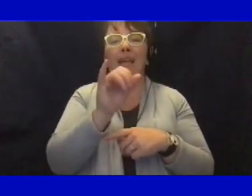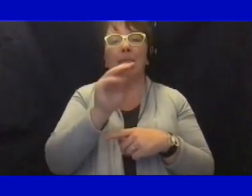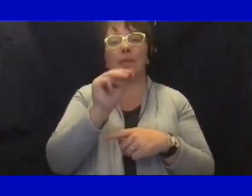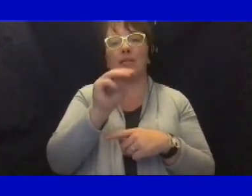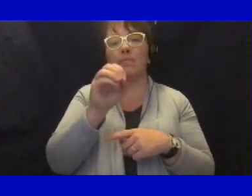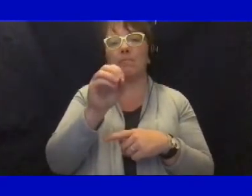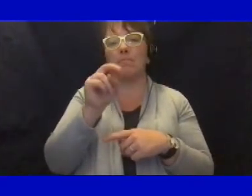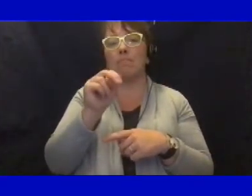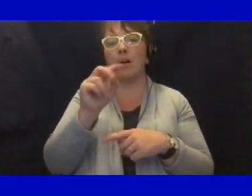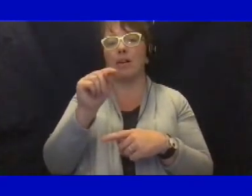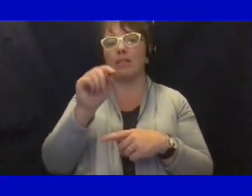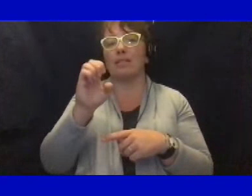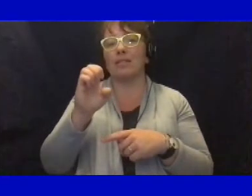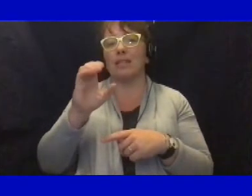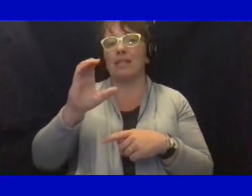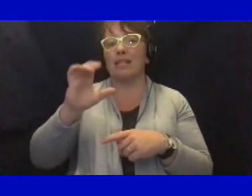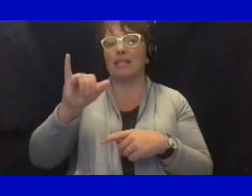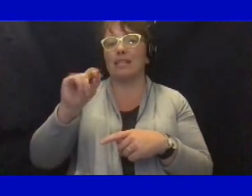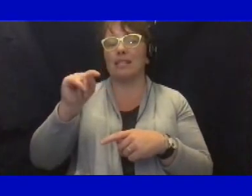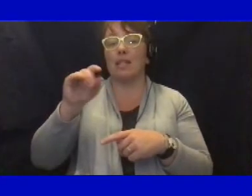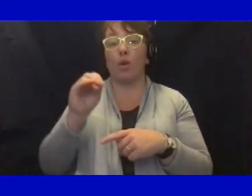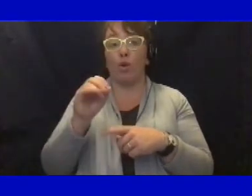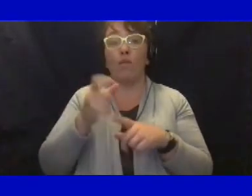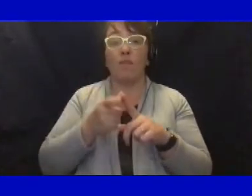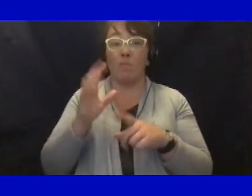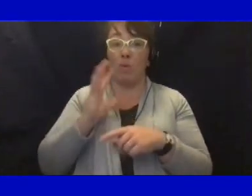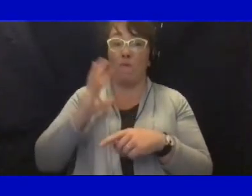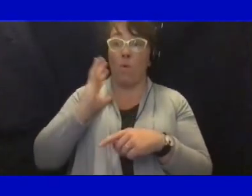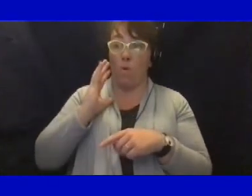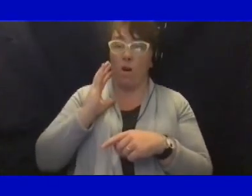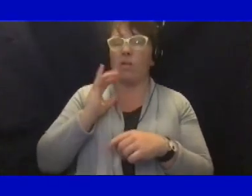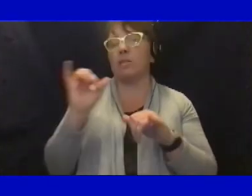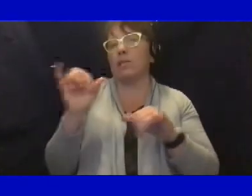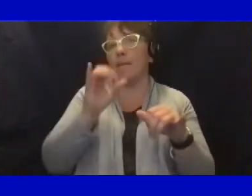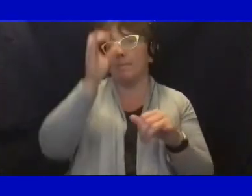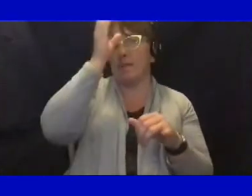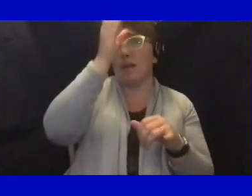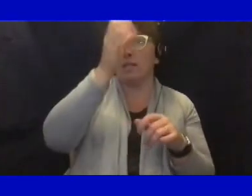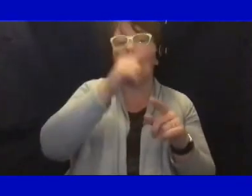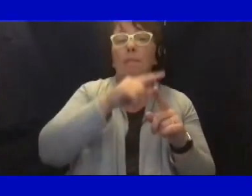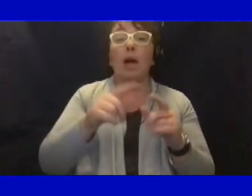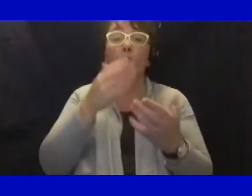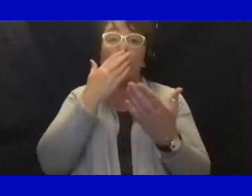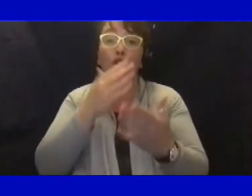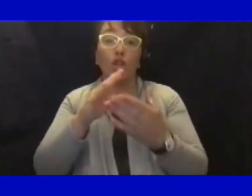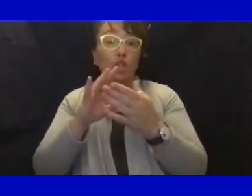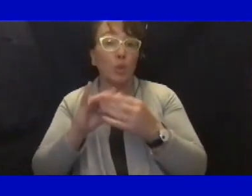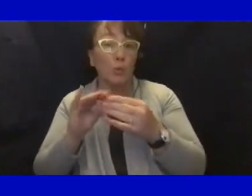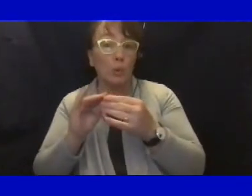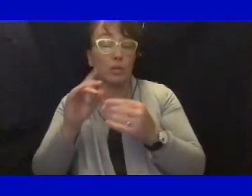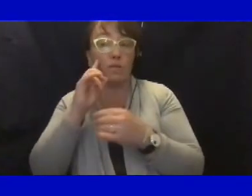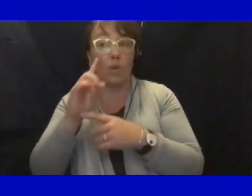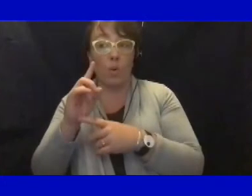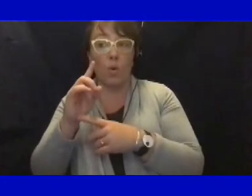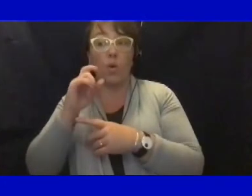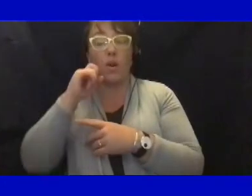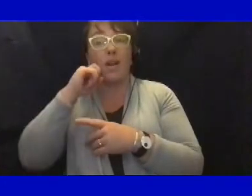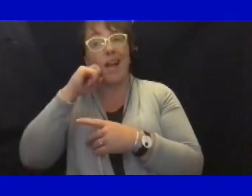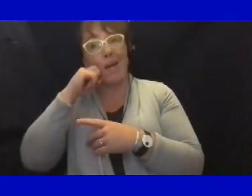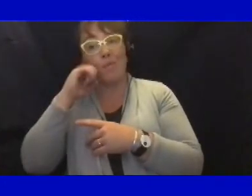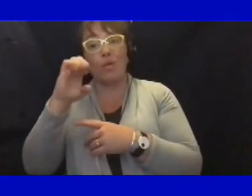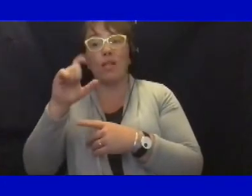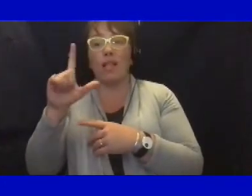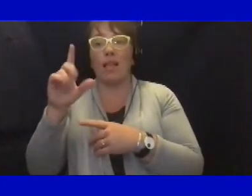and destroying homes and destroying properties. If there's some good news about the Apple and El Dorado fire, it's that although they